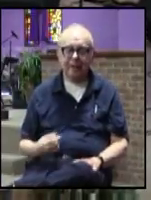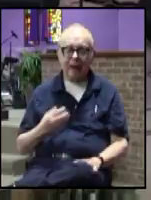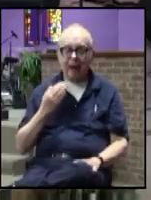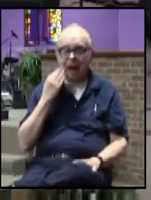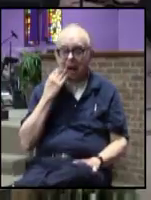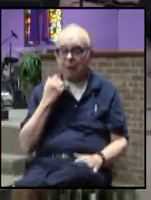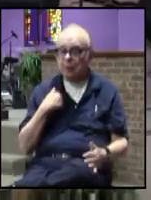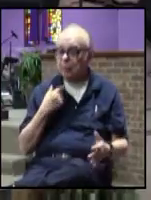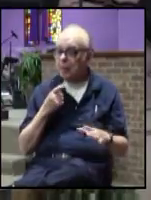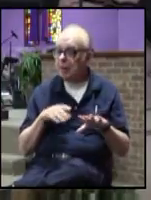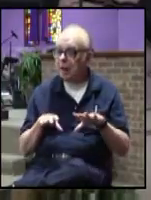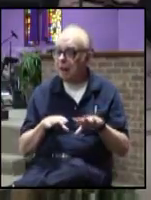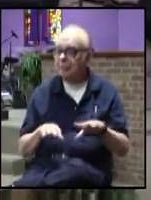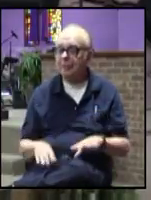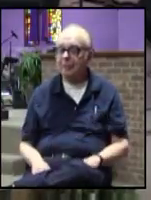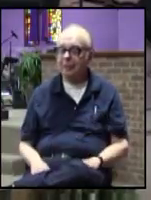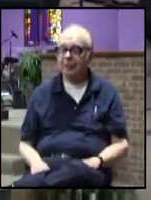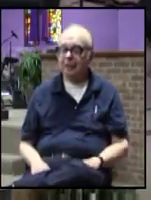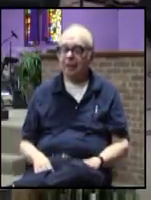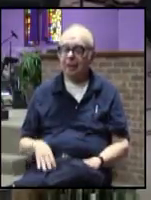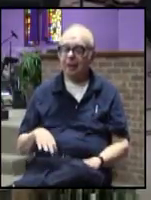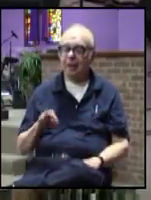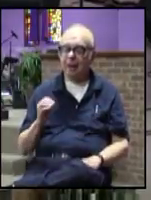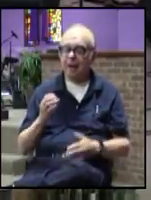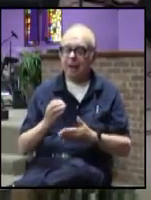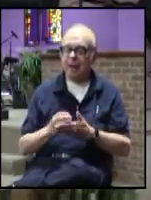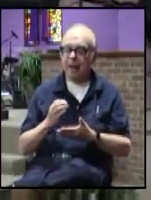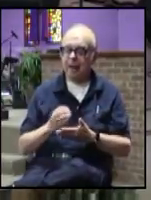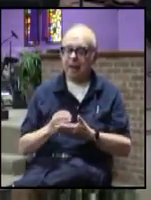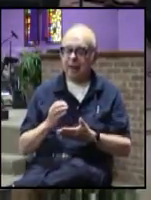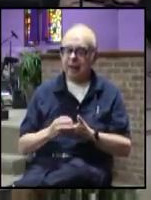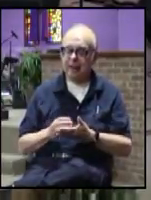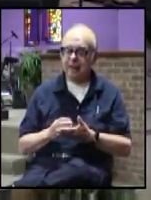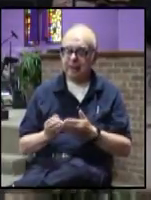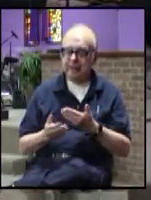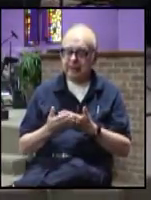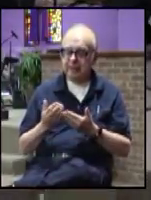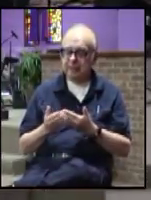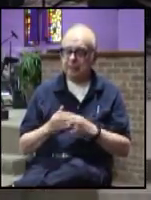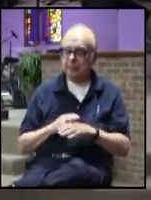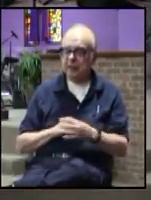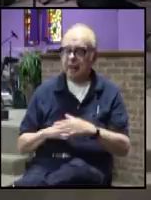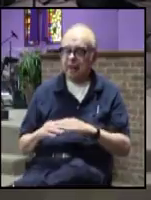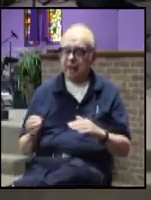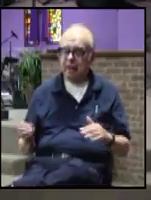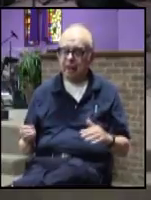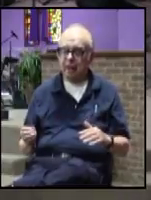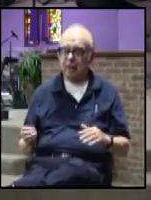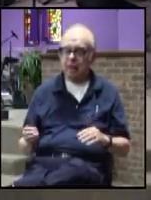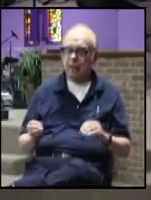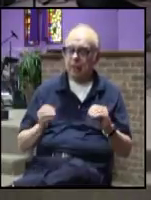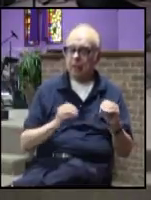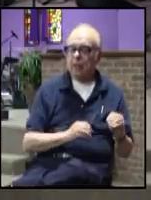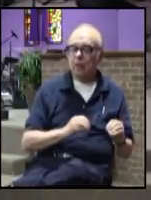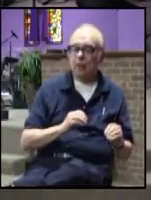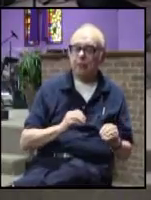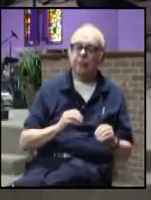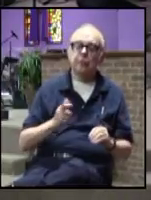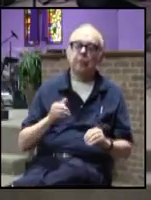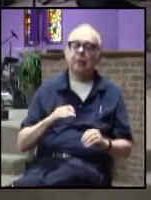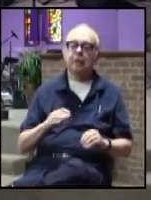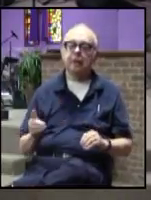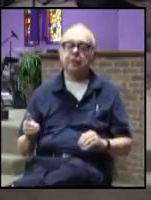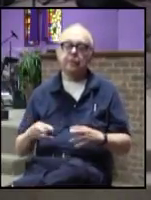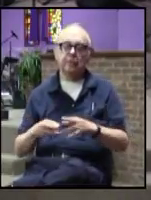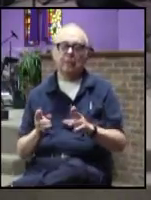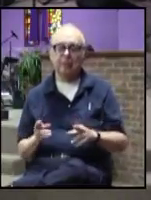I know what I'll do. I'll pick the cups up as many as I can in my hand, and I'll take them over to her